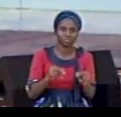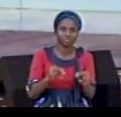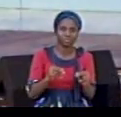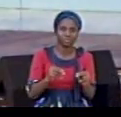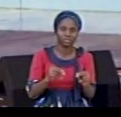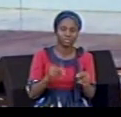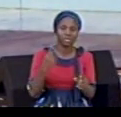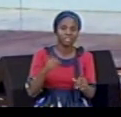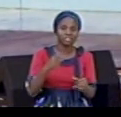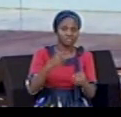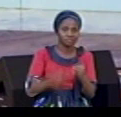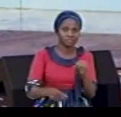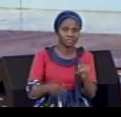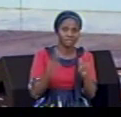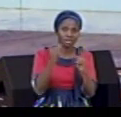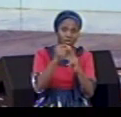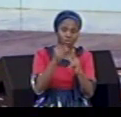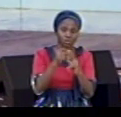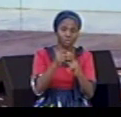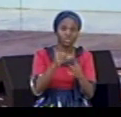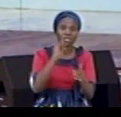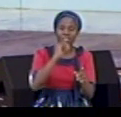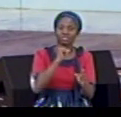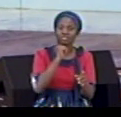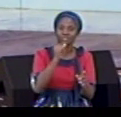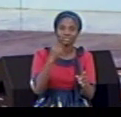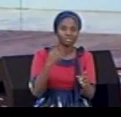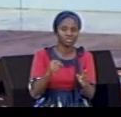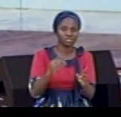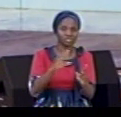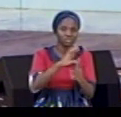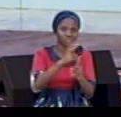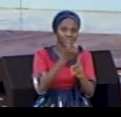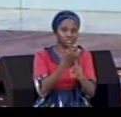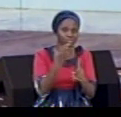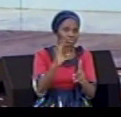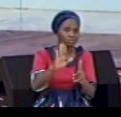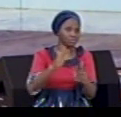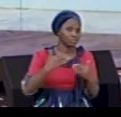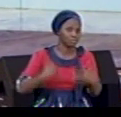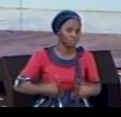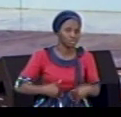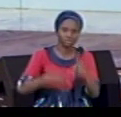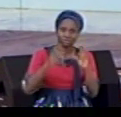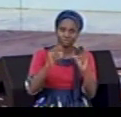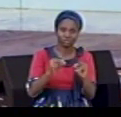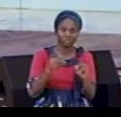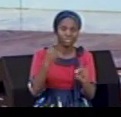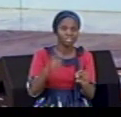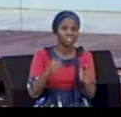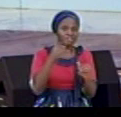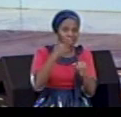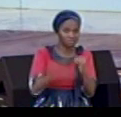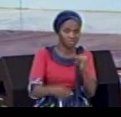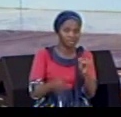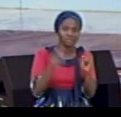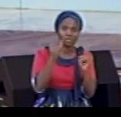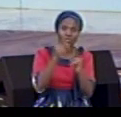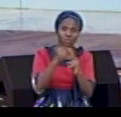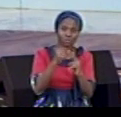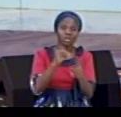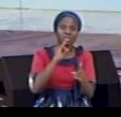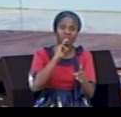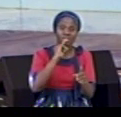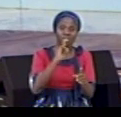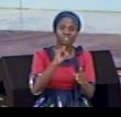The final word is not the condition of your body. The final word is